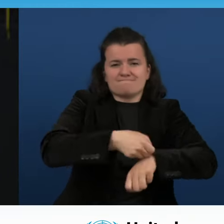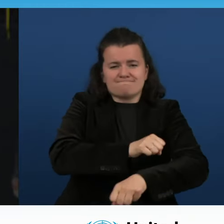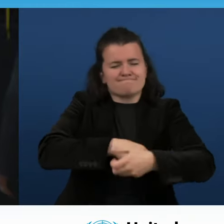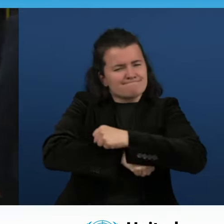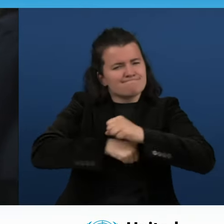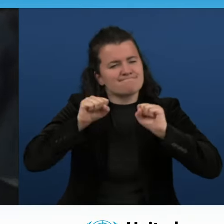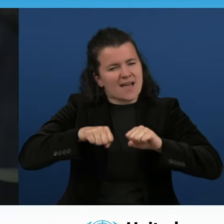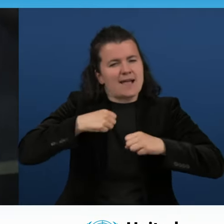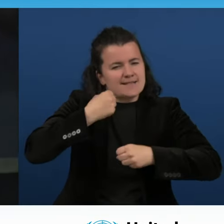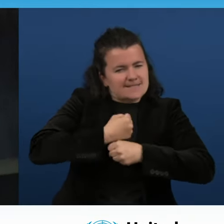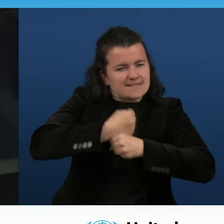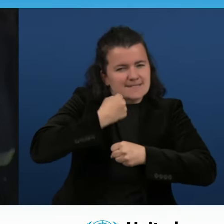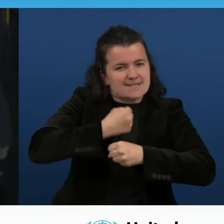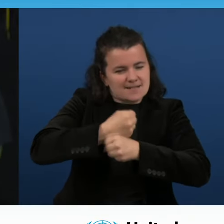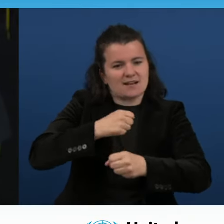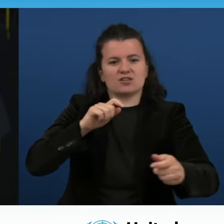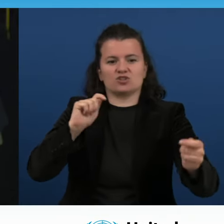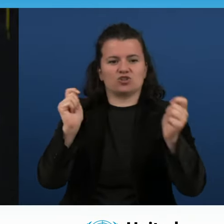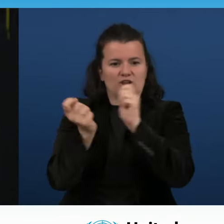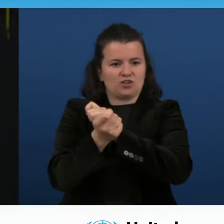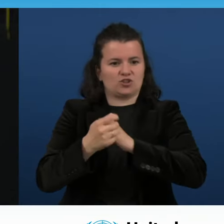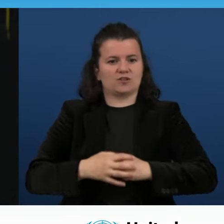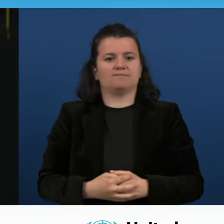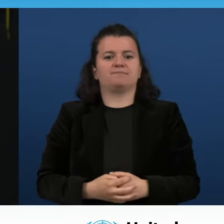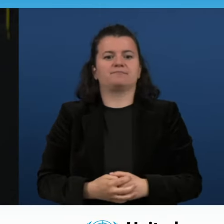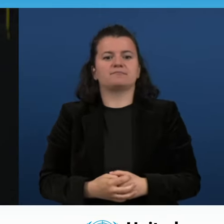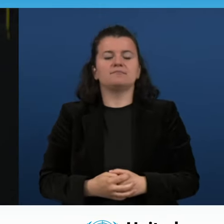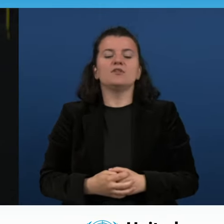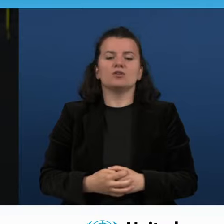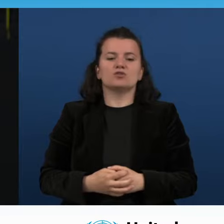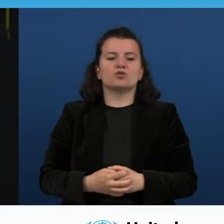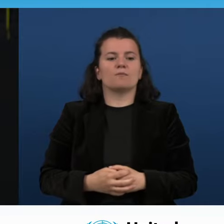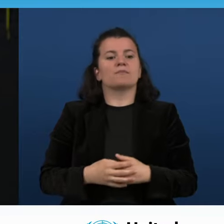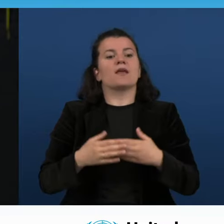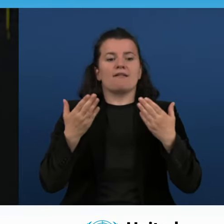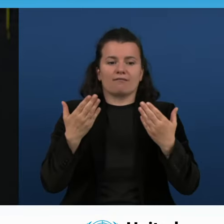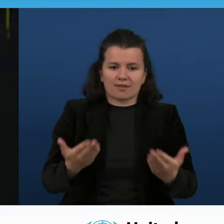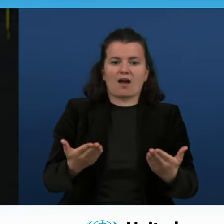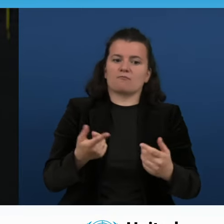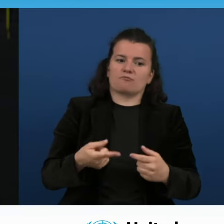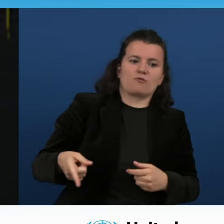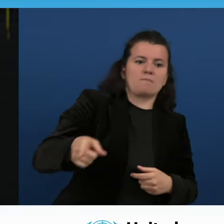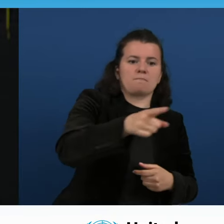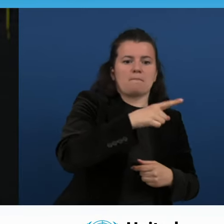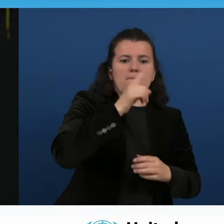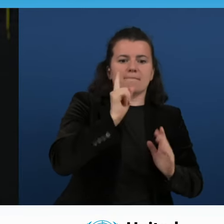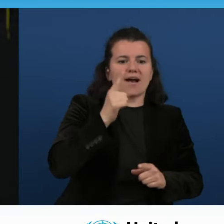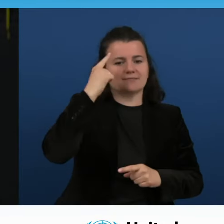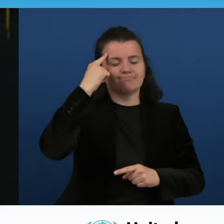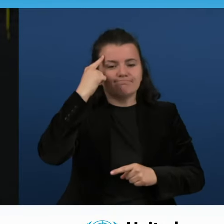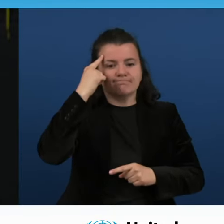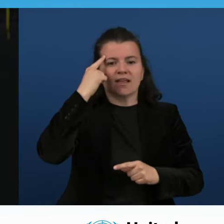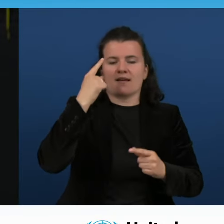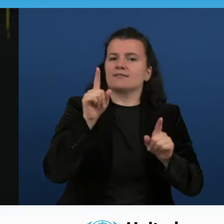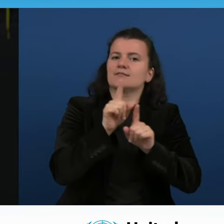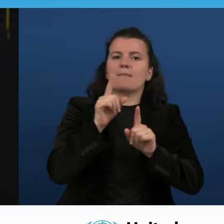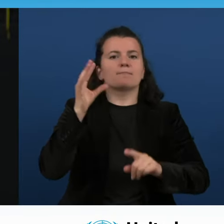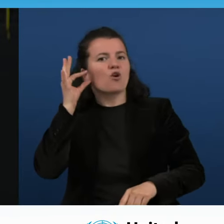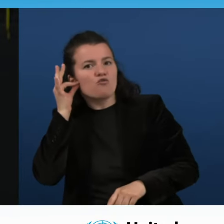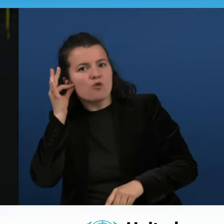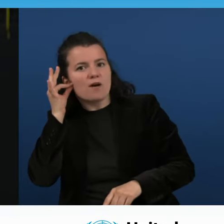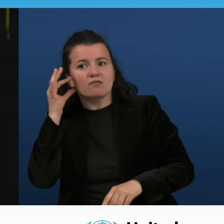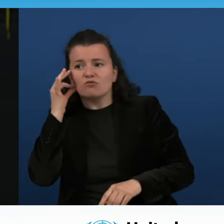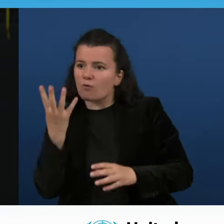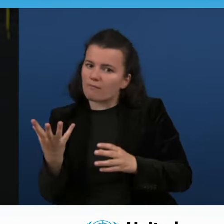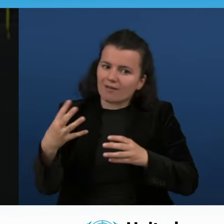programs, make inclusive decisions, and use technology and innovation to empower marginalized youth. Together, we can